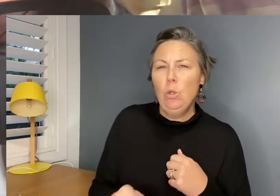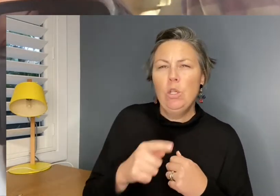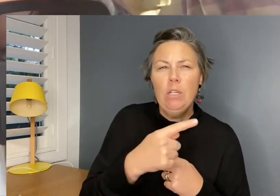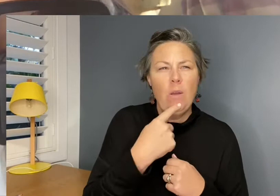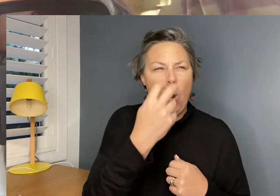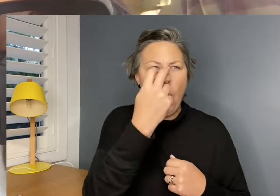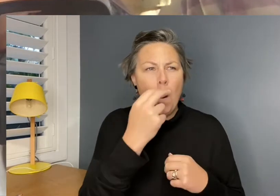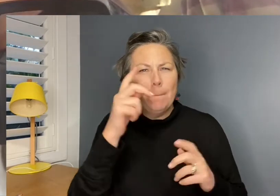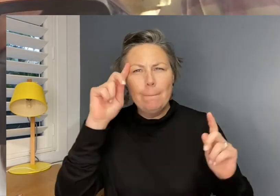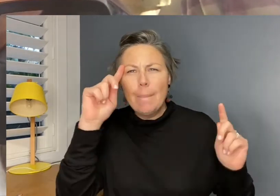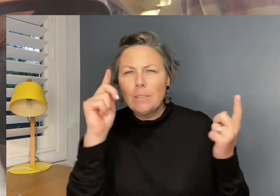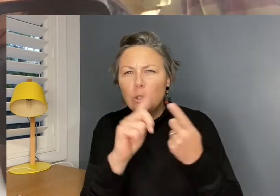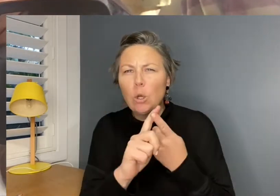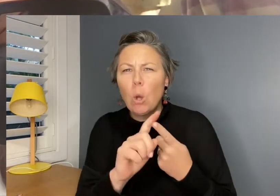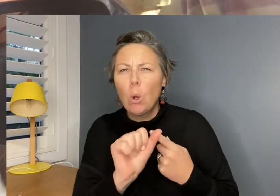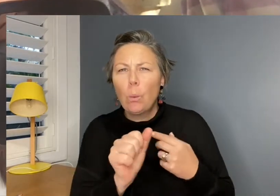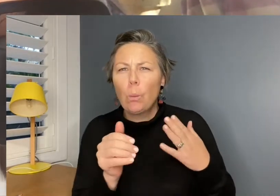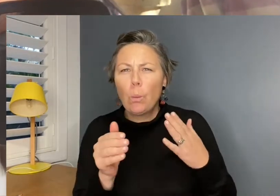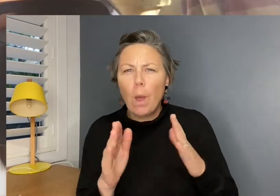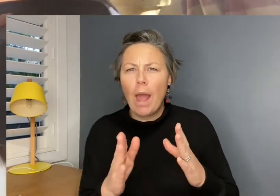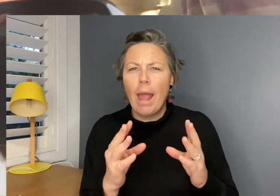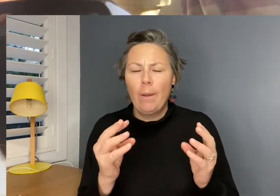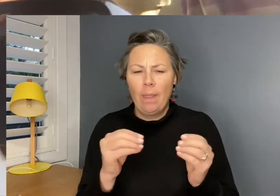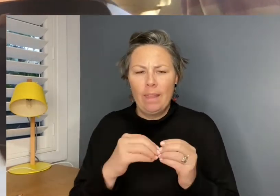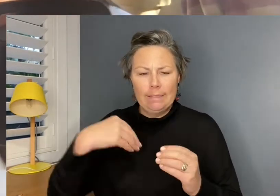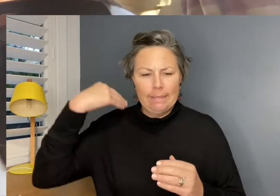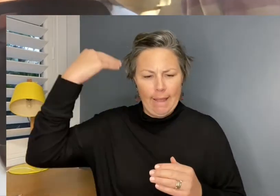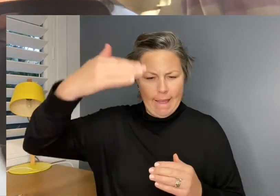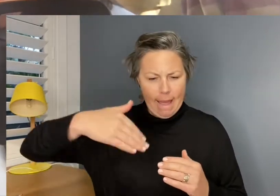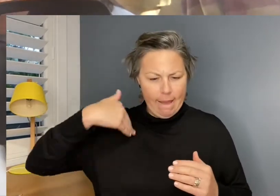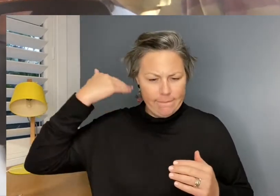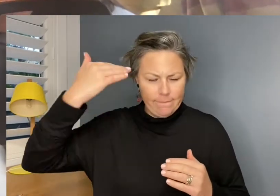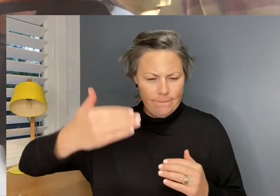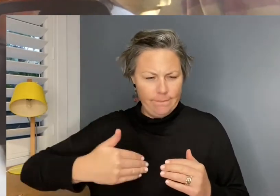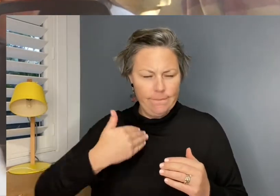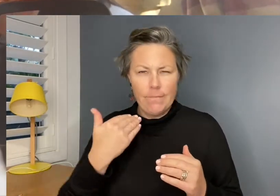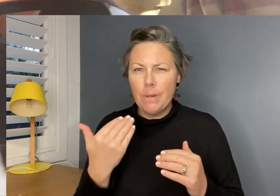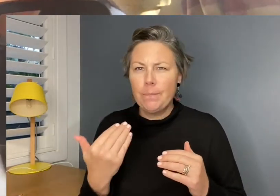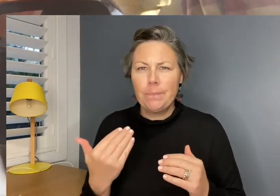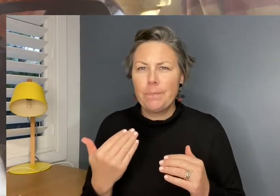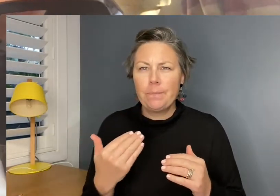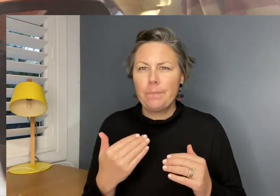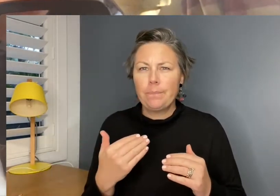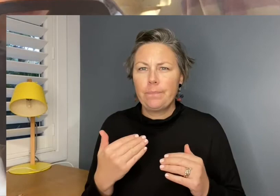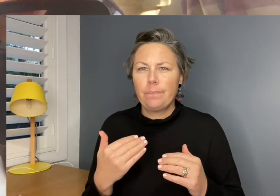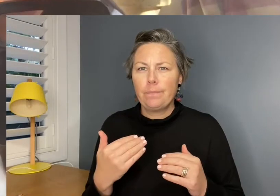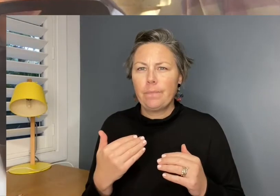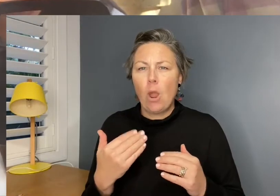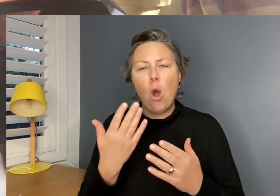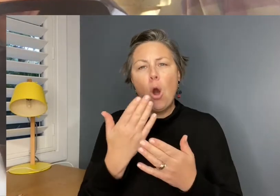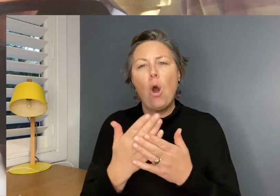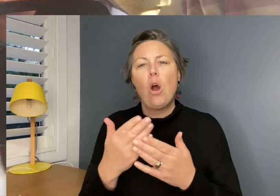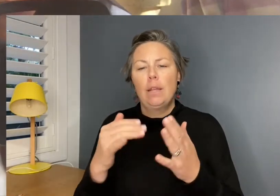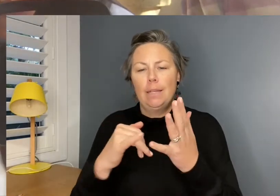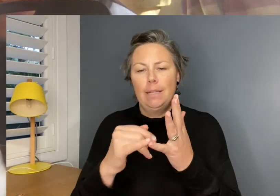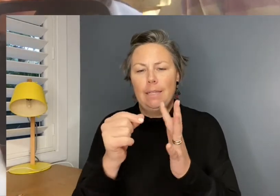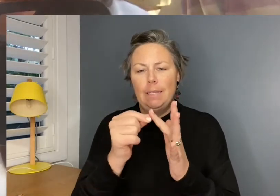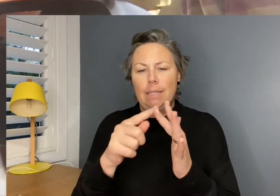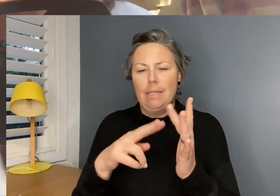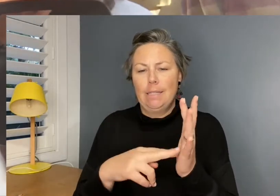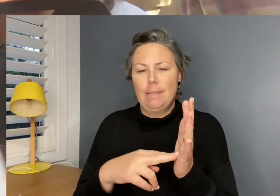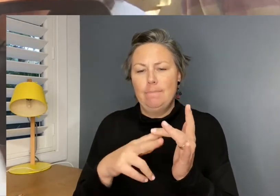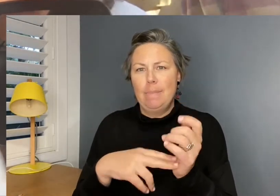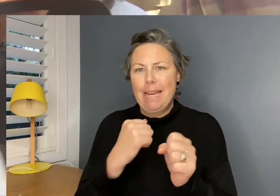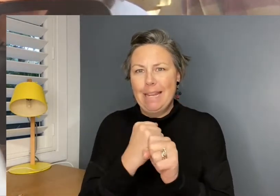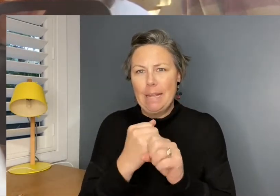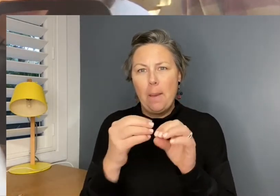can put some links in our show notes, because it actually really helped. But it's like this really big, thick scarf, and you can go in different positions where you wrap